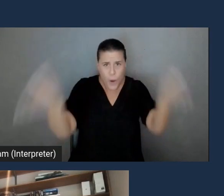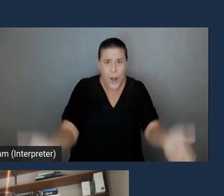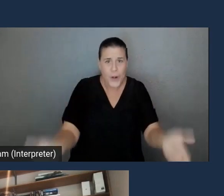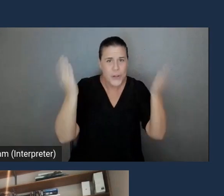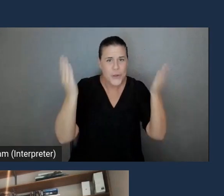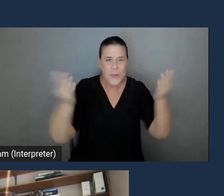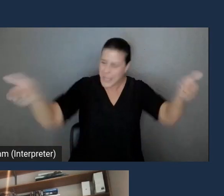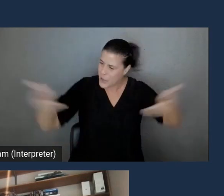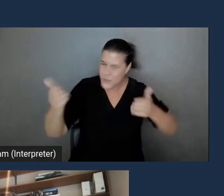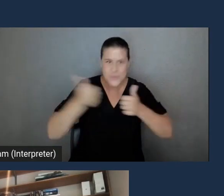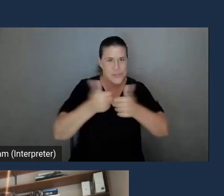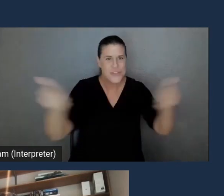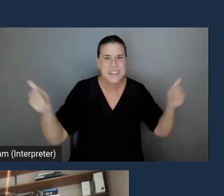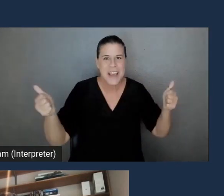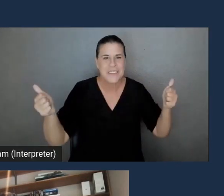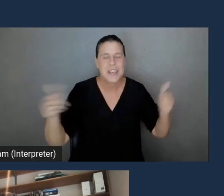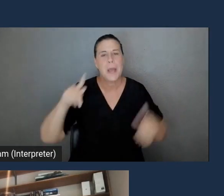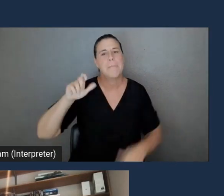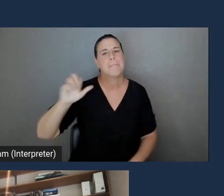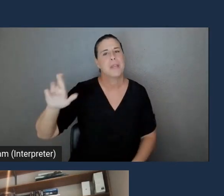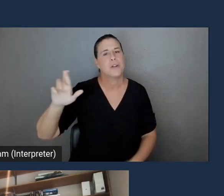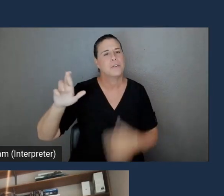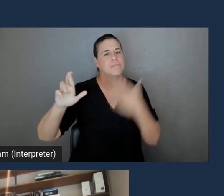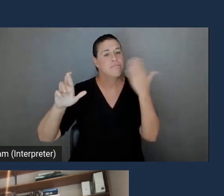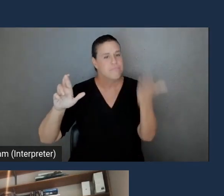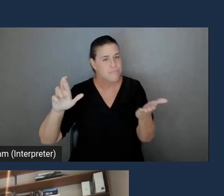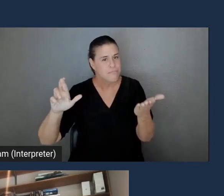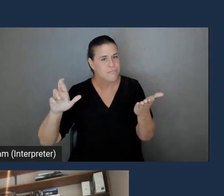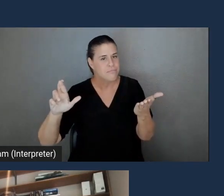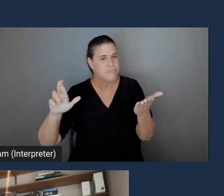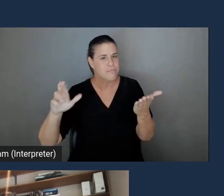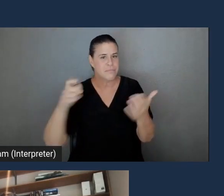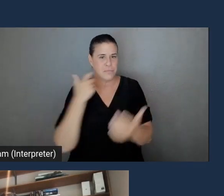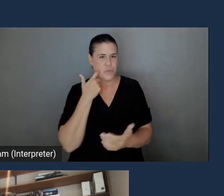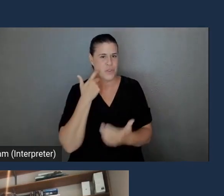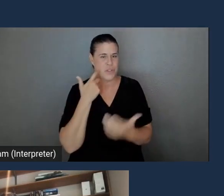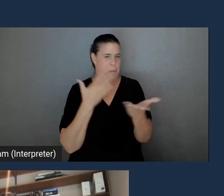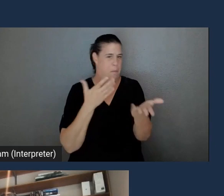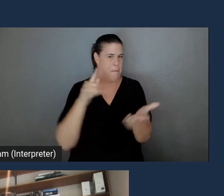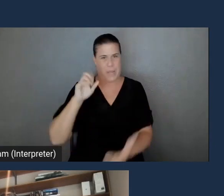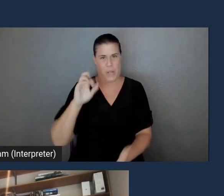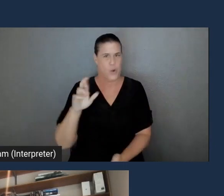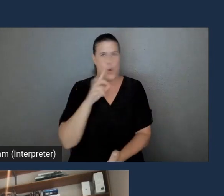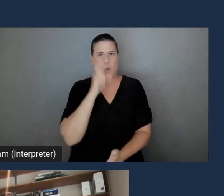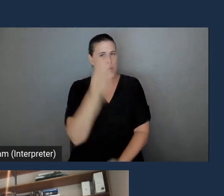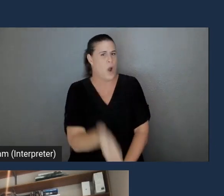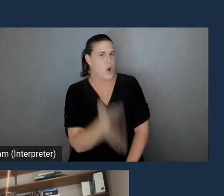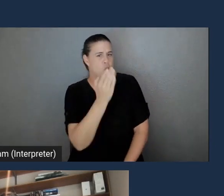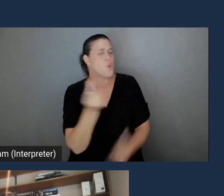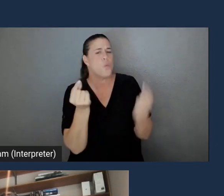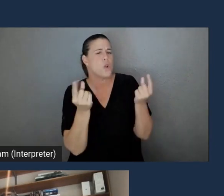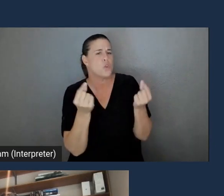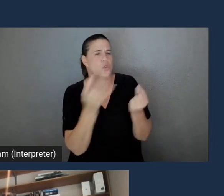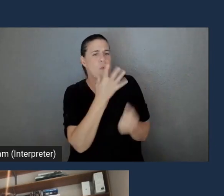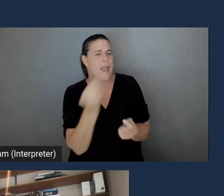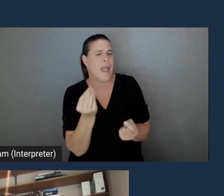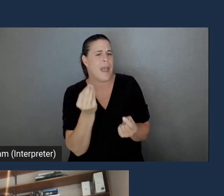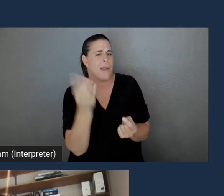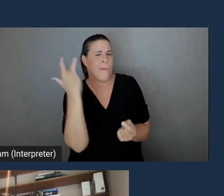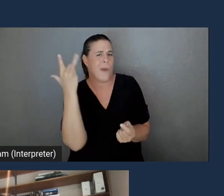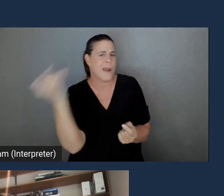Introduce yourselves. Peter, you are just kind of here. Peter, tell us who you are, what do you do, and what brings you